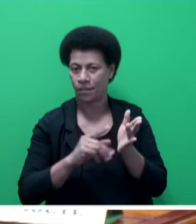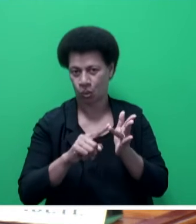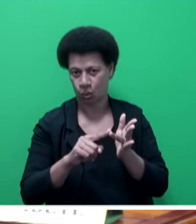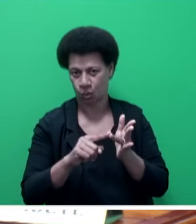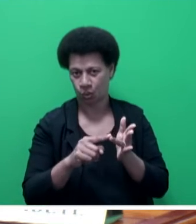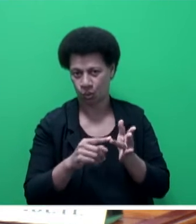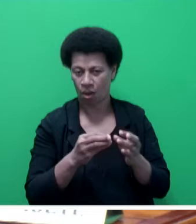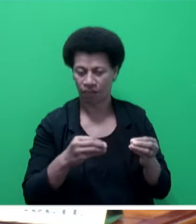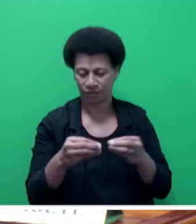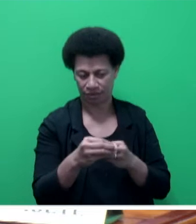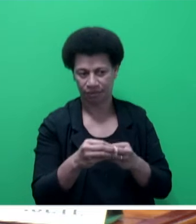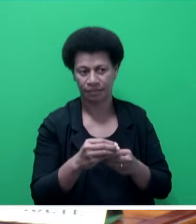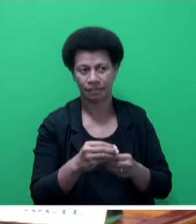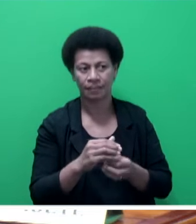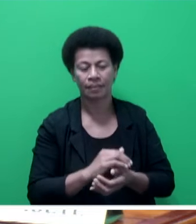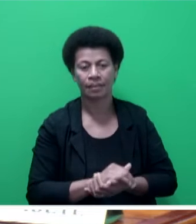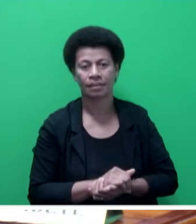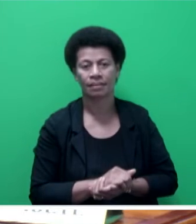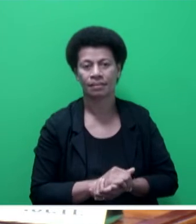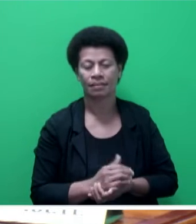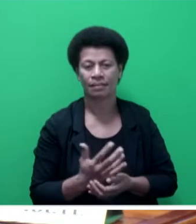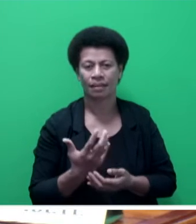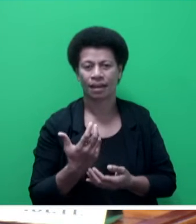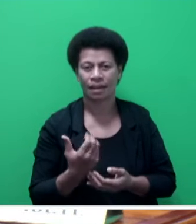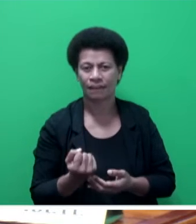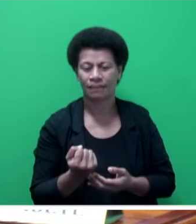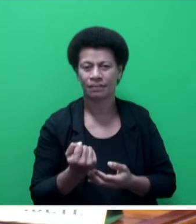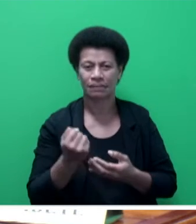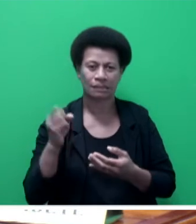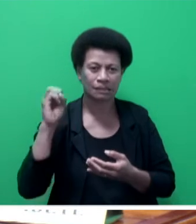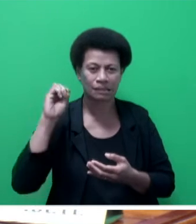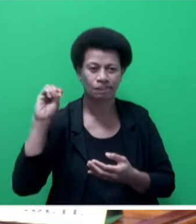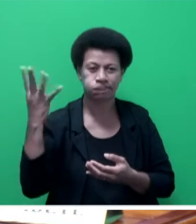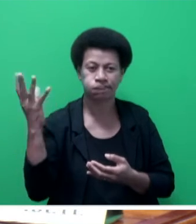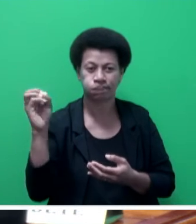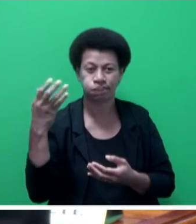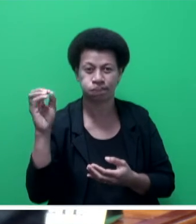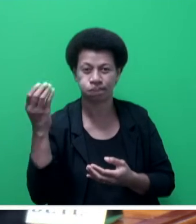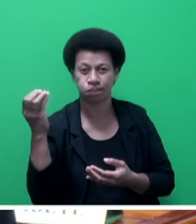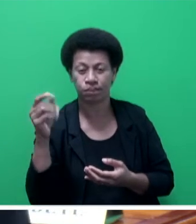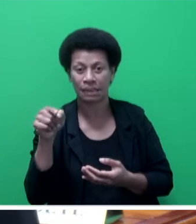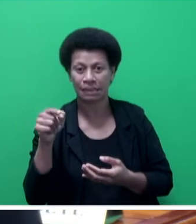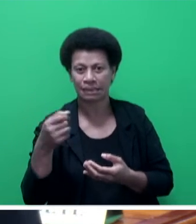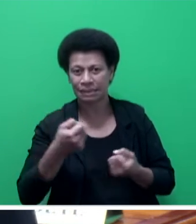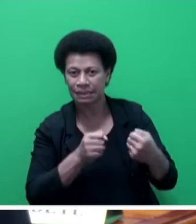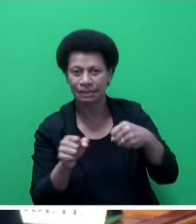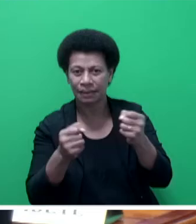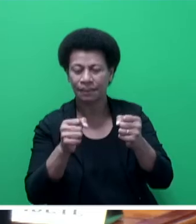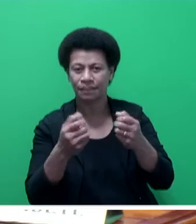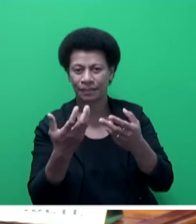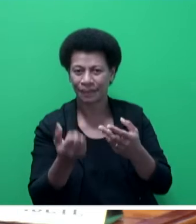And then we have the alarm systems, early warning systems particularly. We have our disaster risk